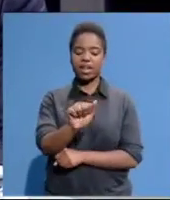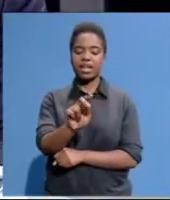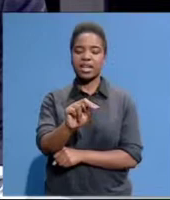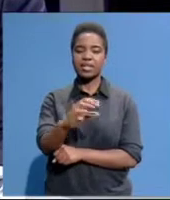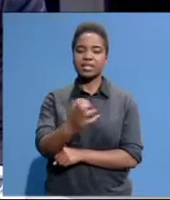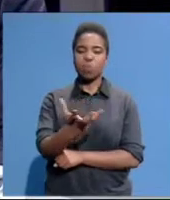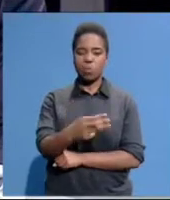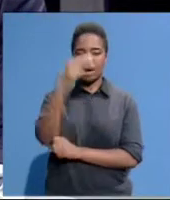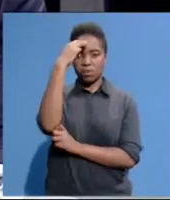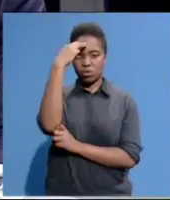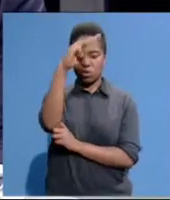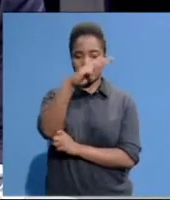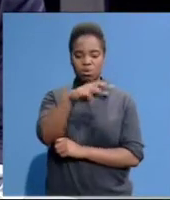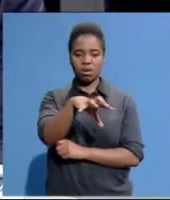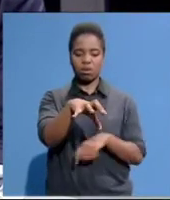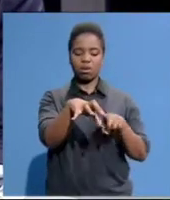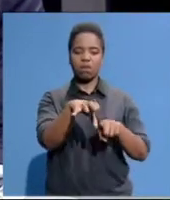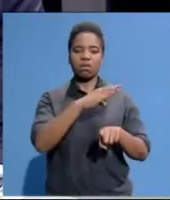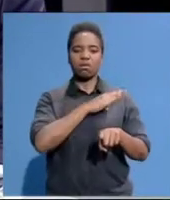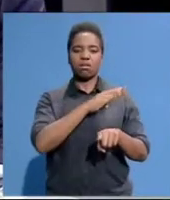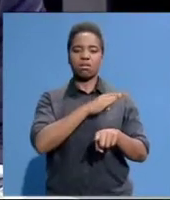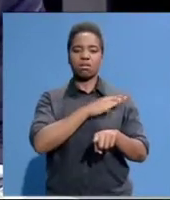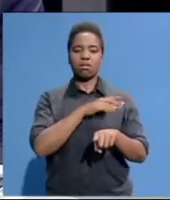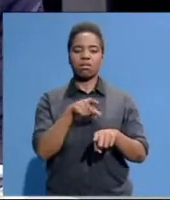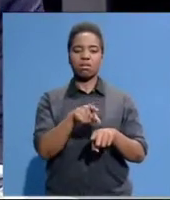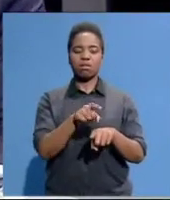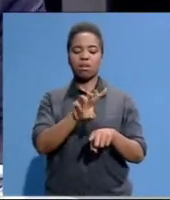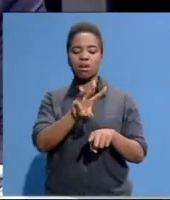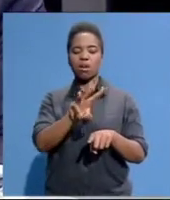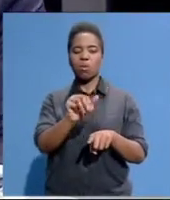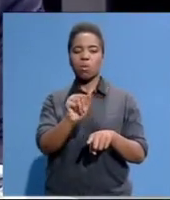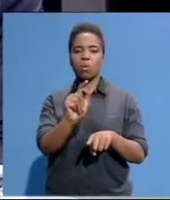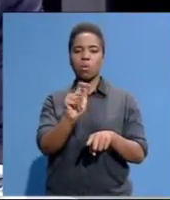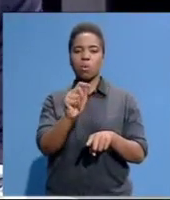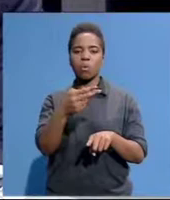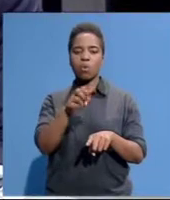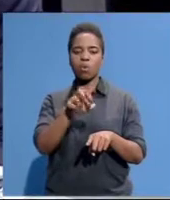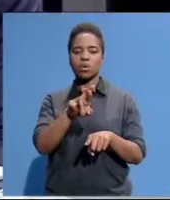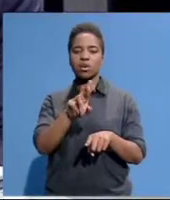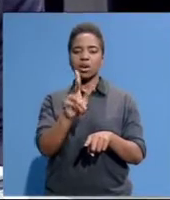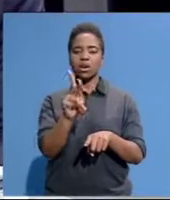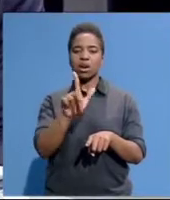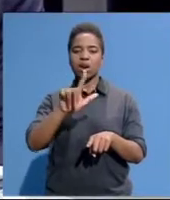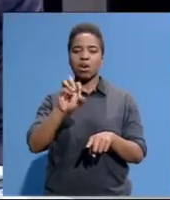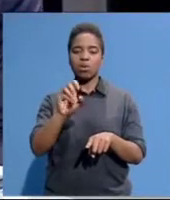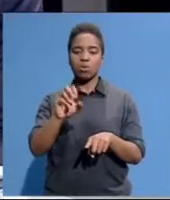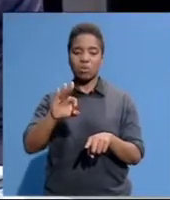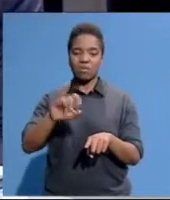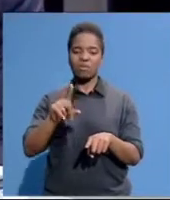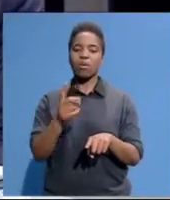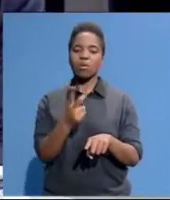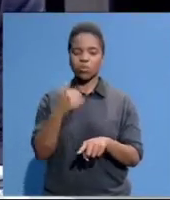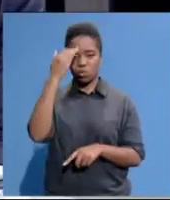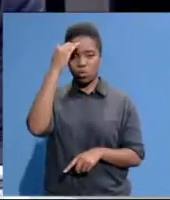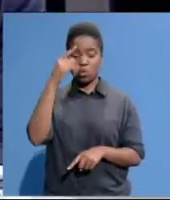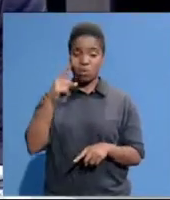memorial service at Divato Kloof Air Base in Pretoria. And as we know, that Utata was a devout comrade of the African National Congress. And